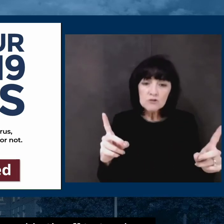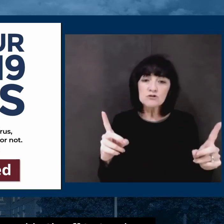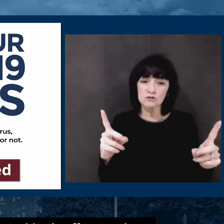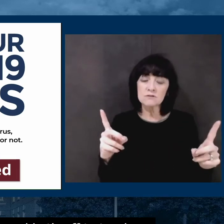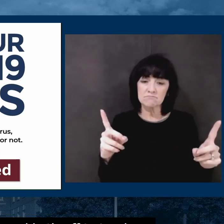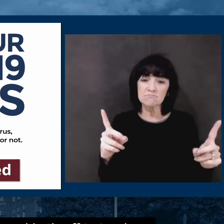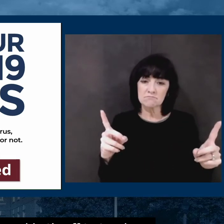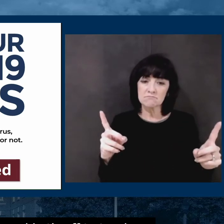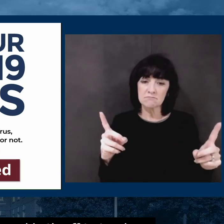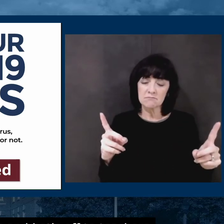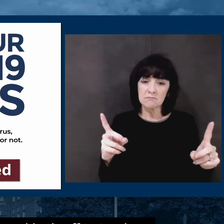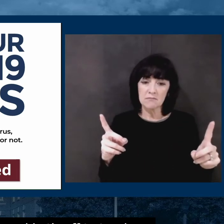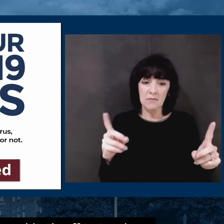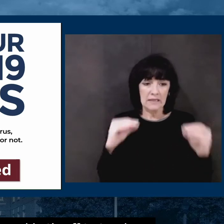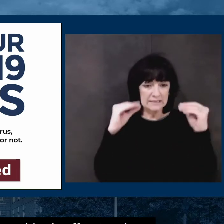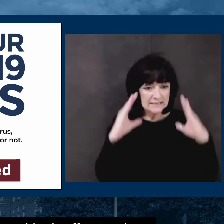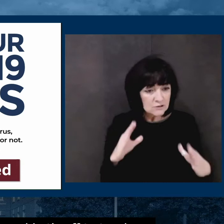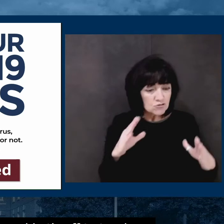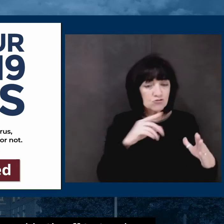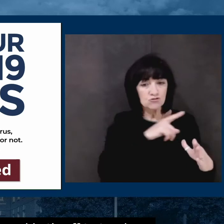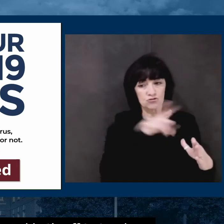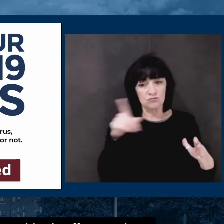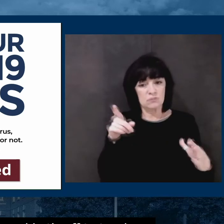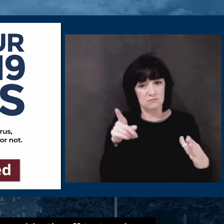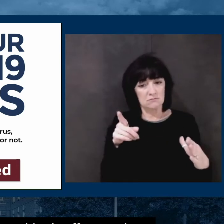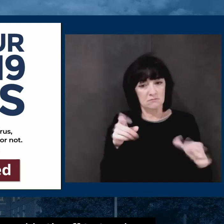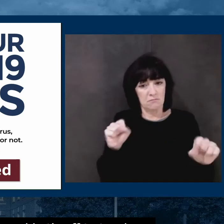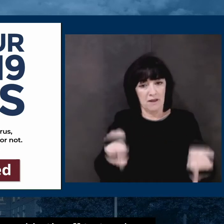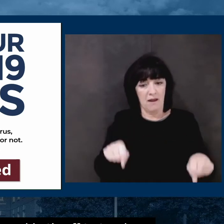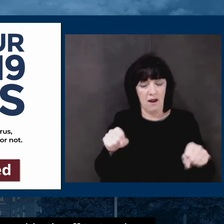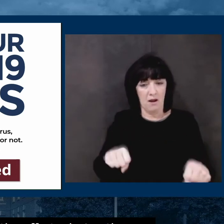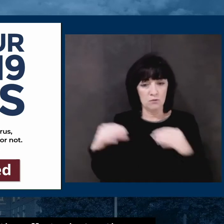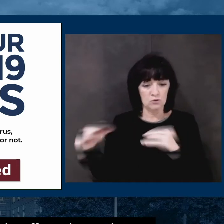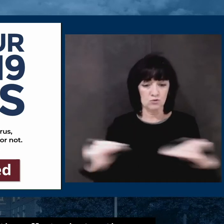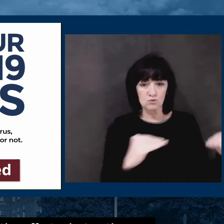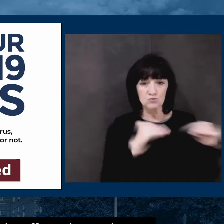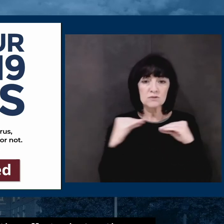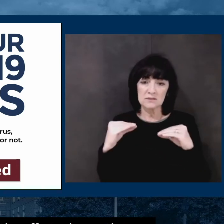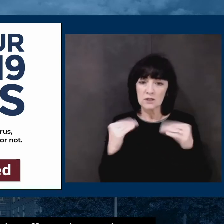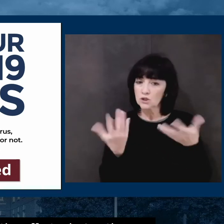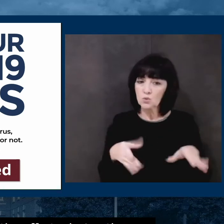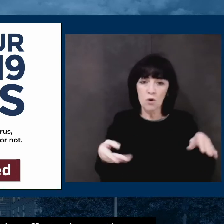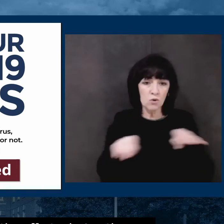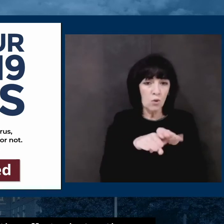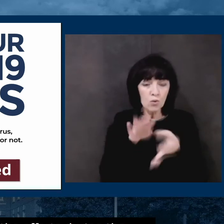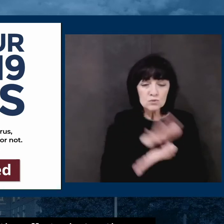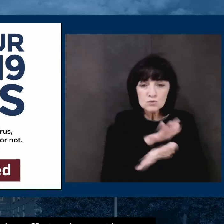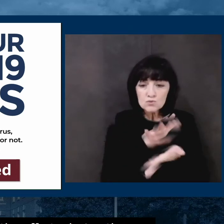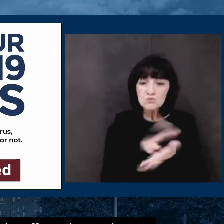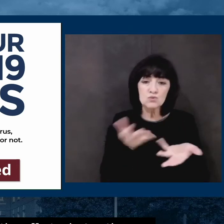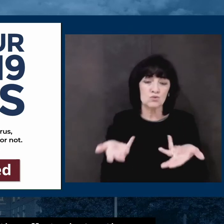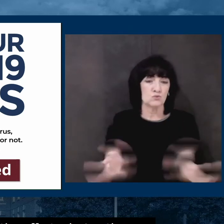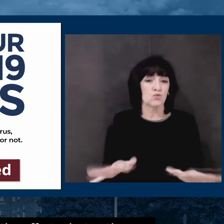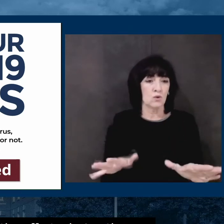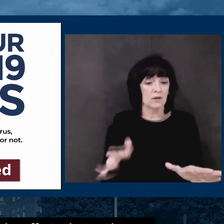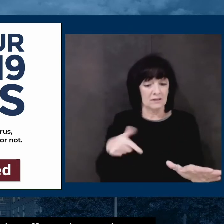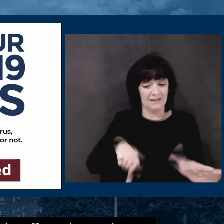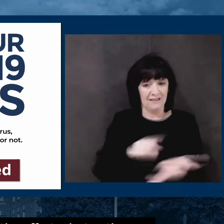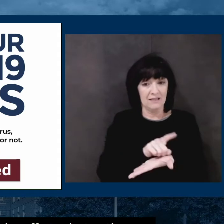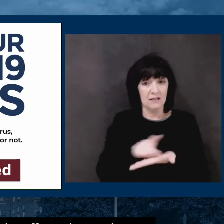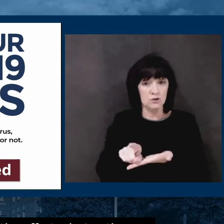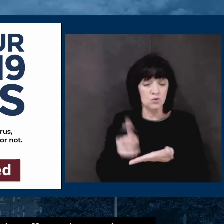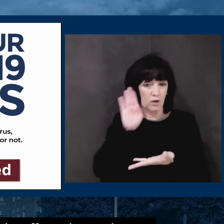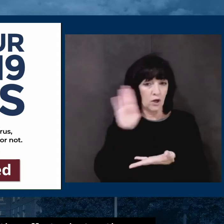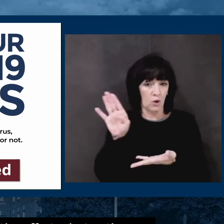their efforts under these very difficult conditions. We'll be in the process this week of evaluating